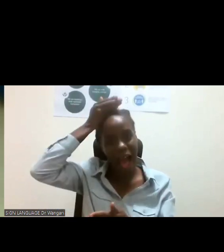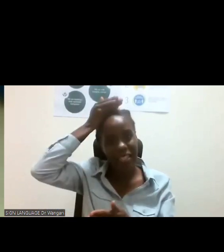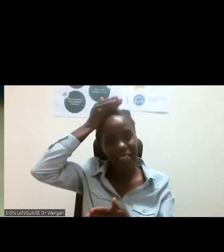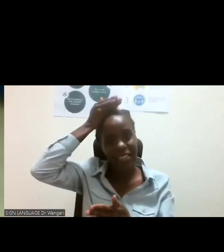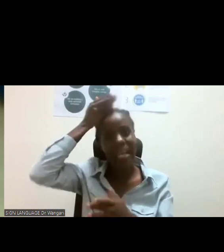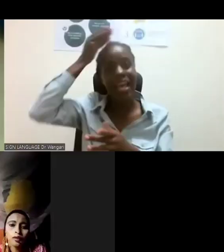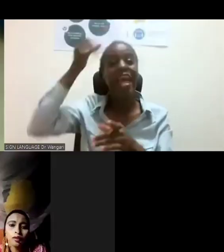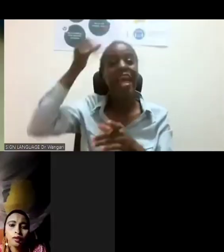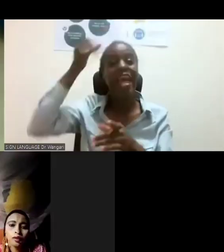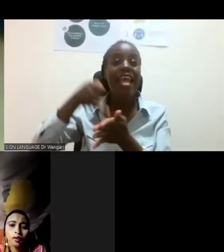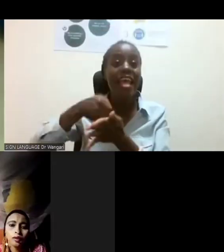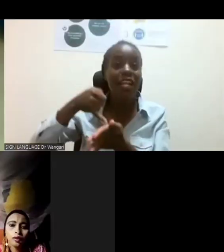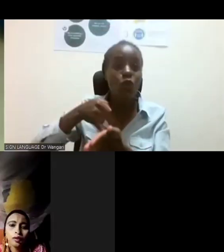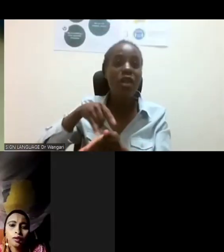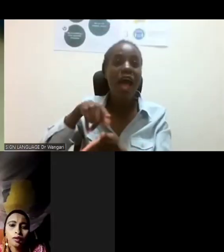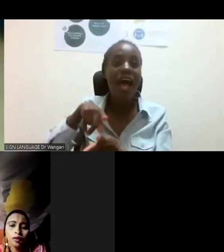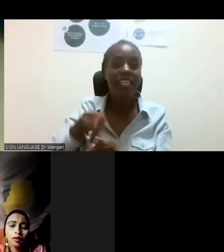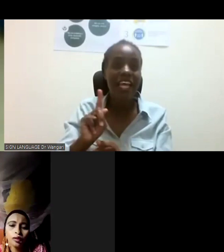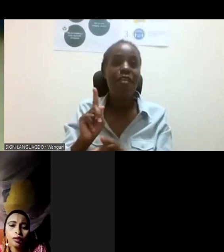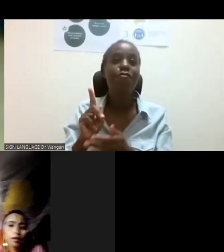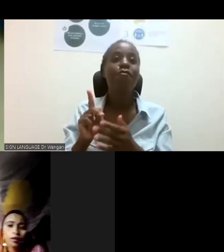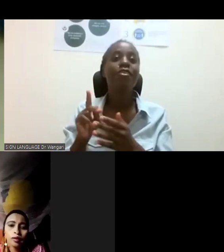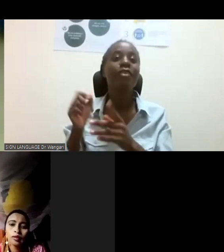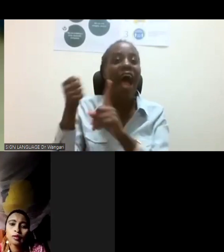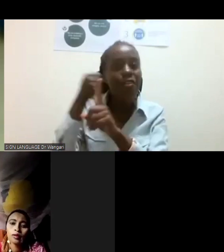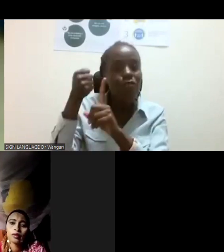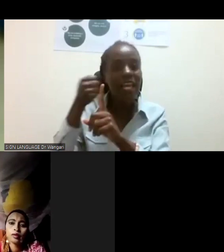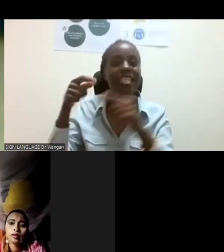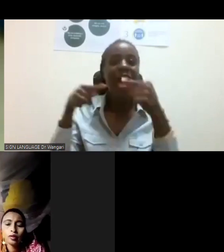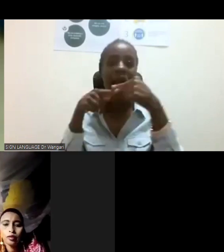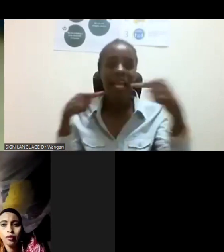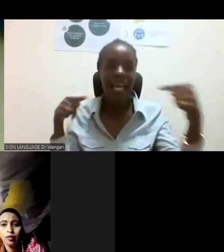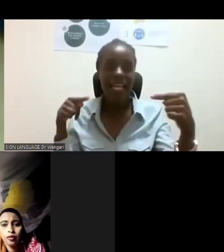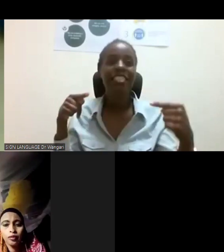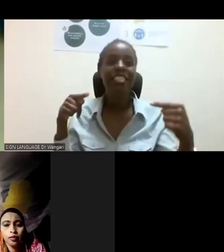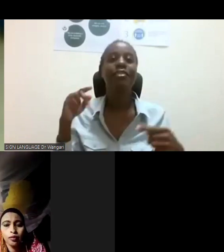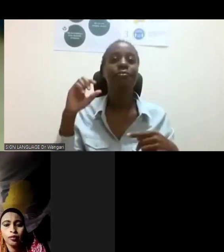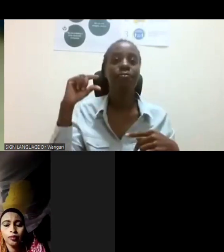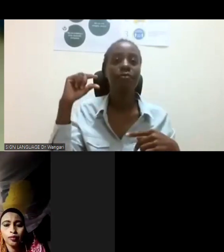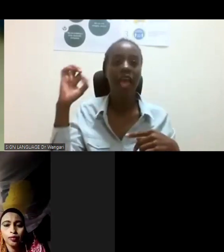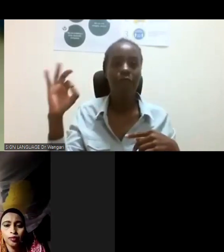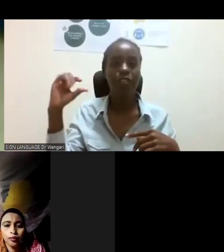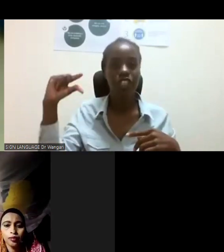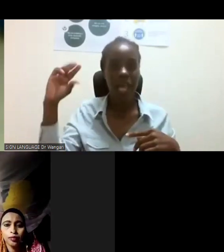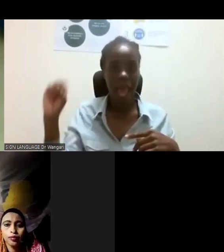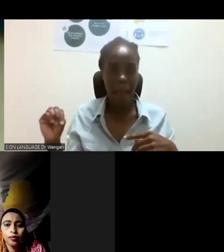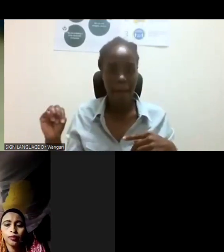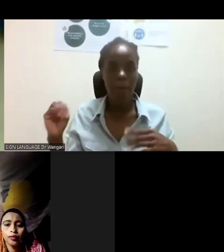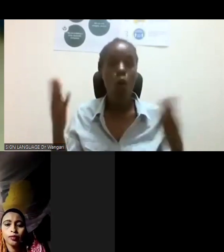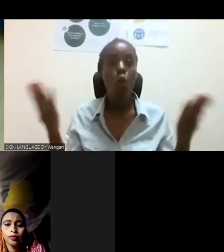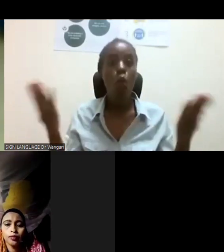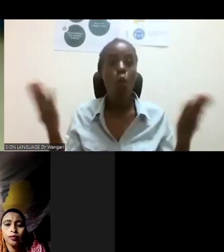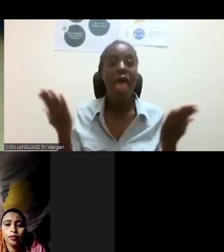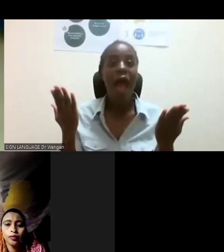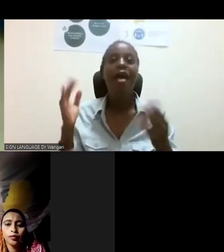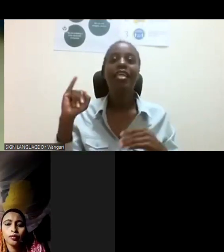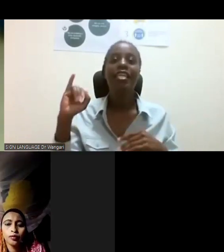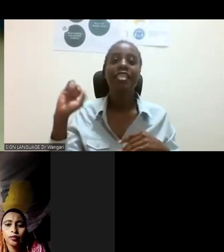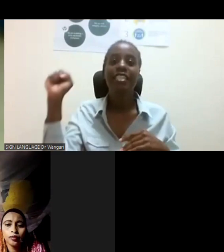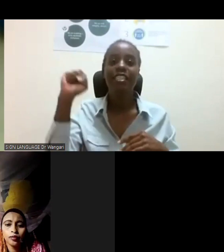FGM. And she stands at the forefront of change in Isiolo as a founder of Waso Hope